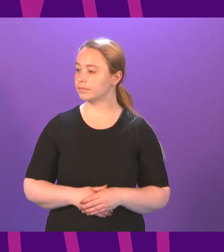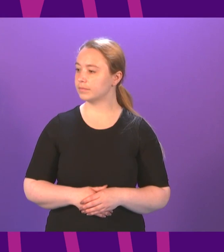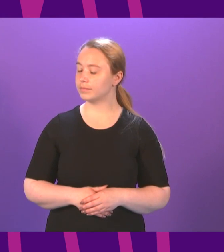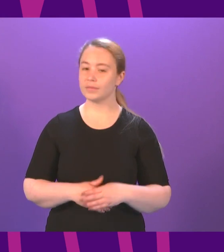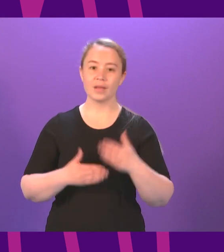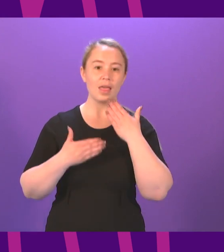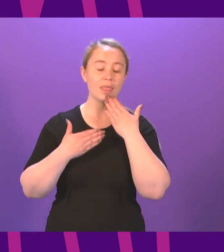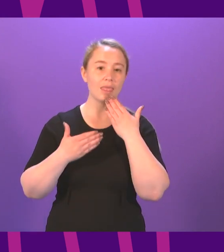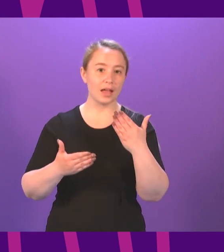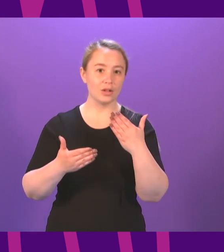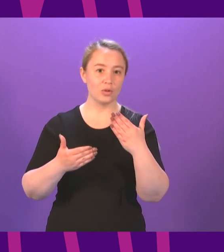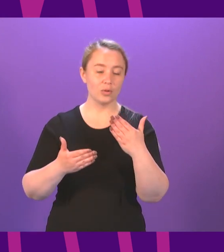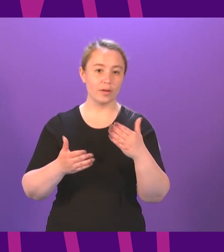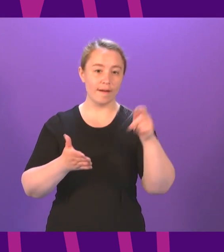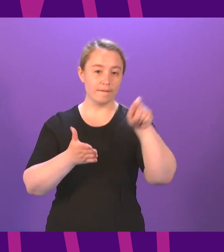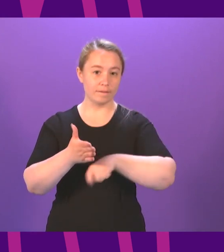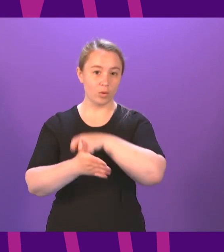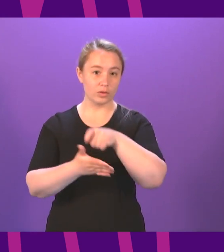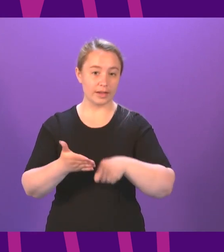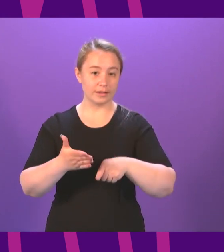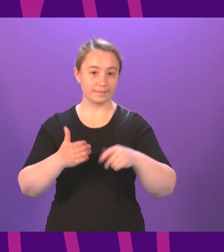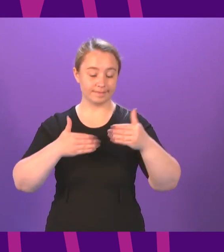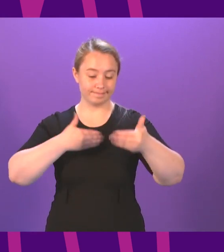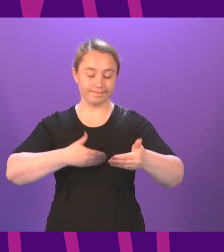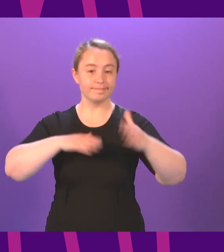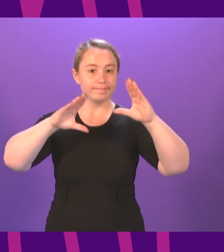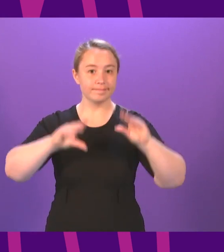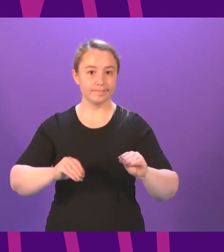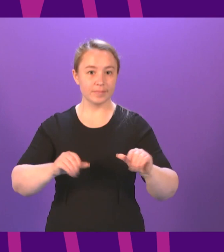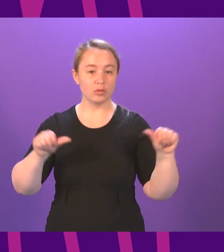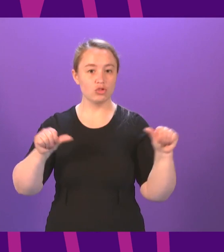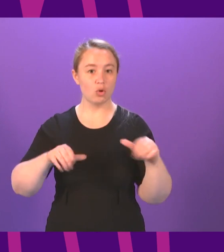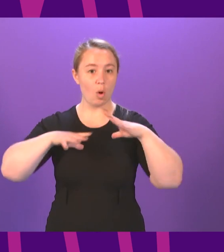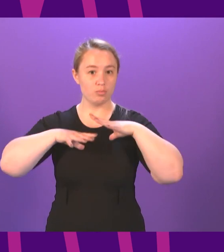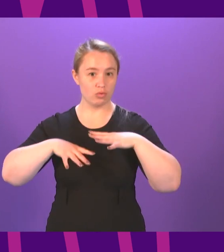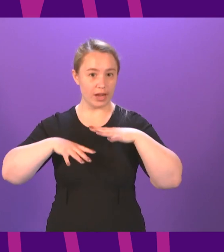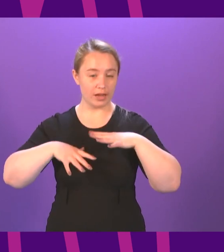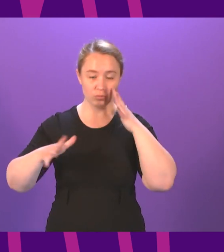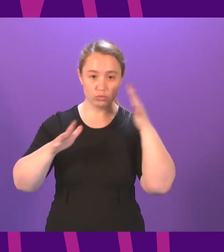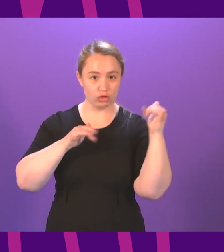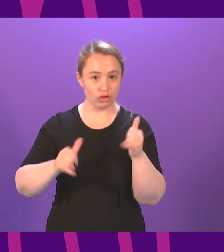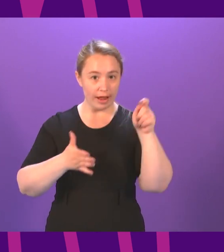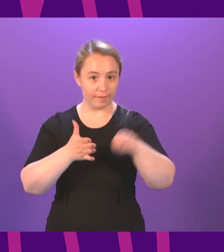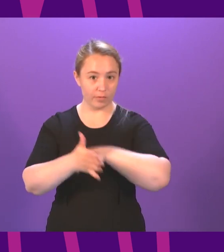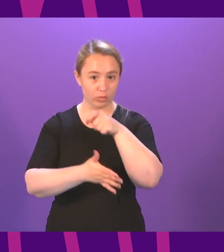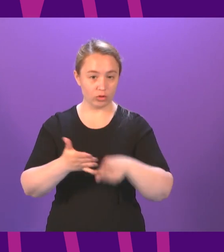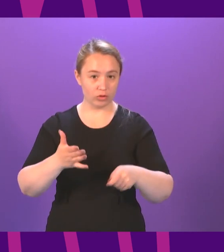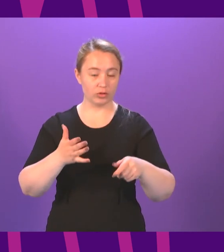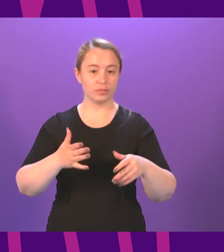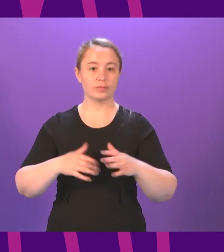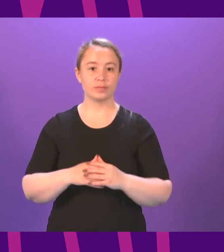Thank you. That concludes this round of voting, and there will now be a short break while the votes are verified, and I suspend the meeting.